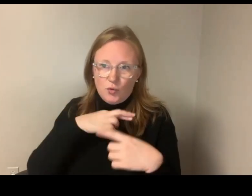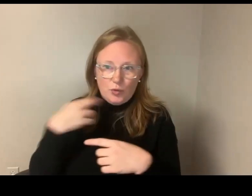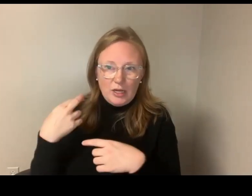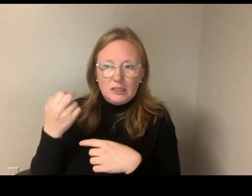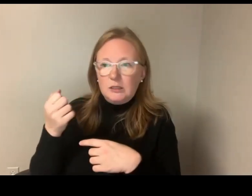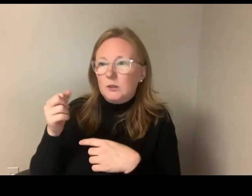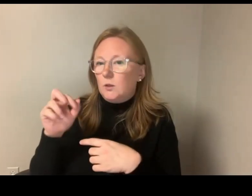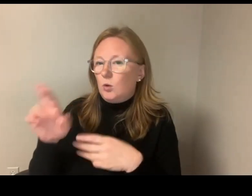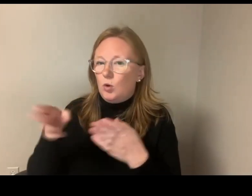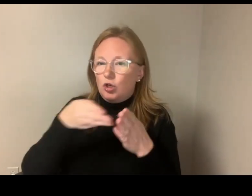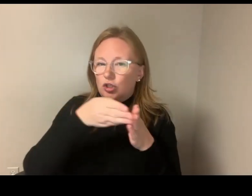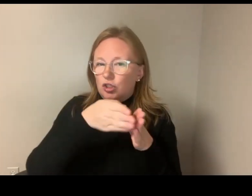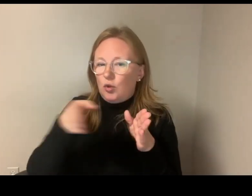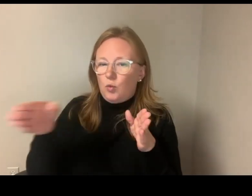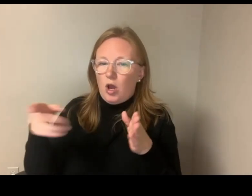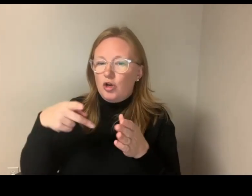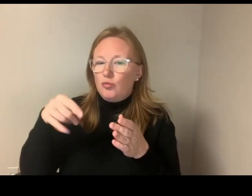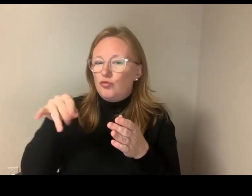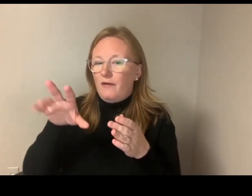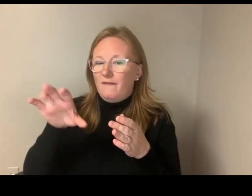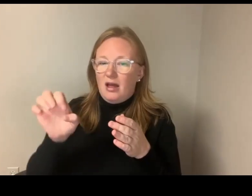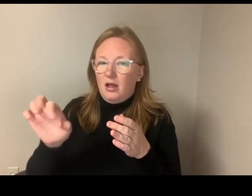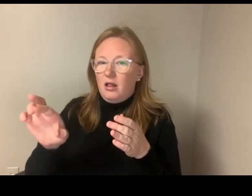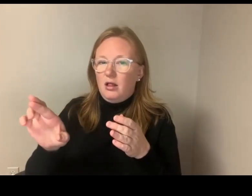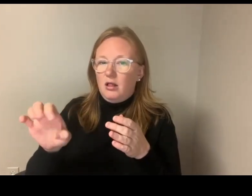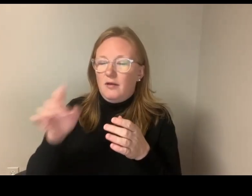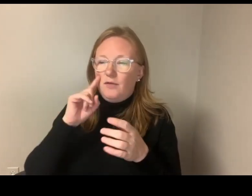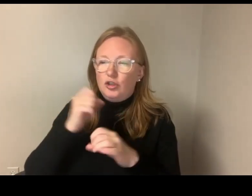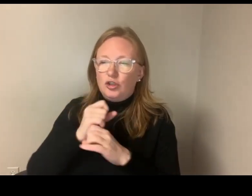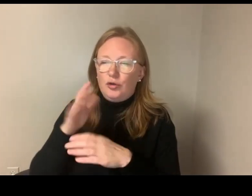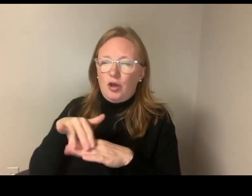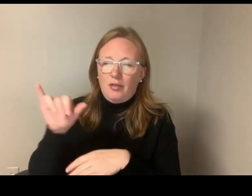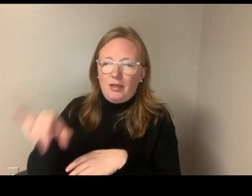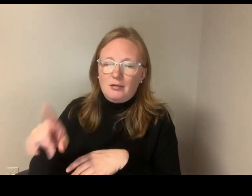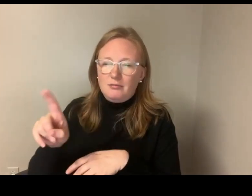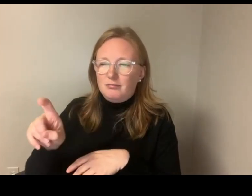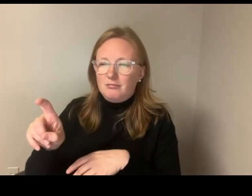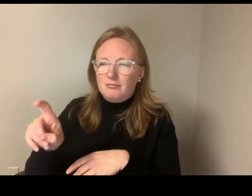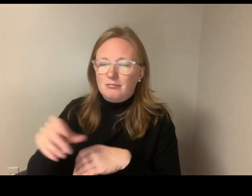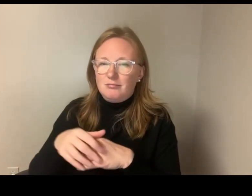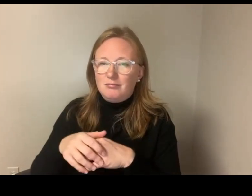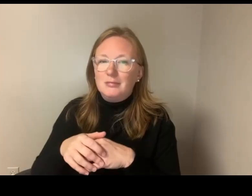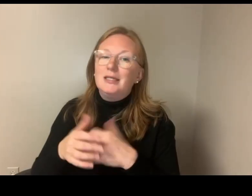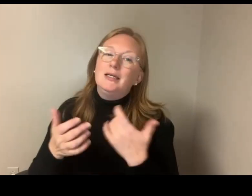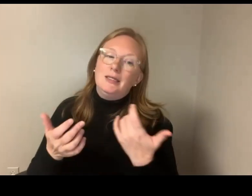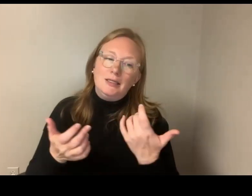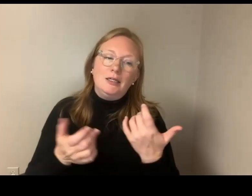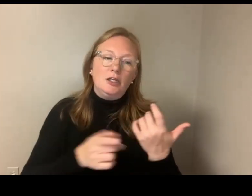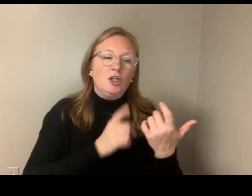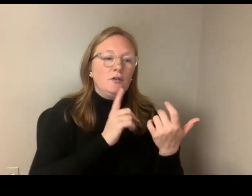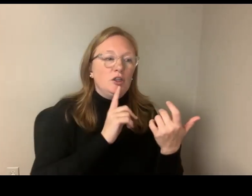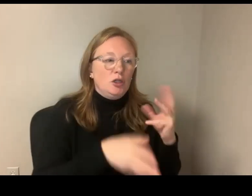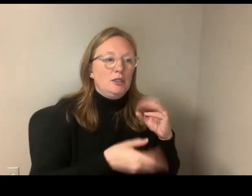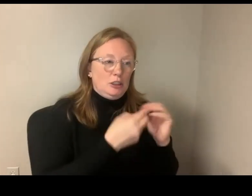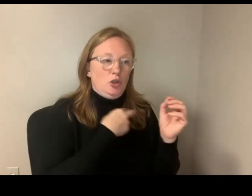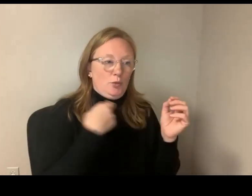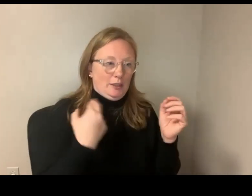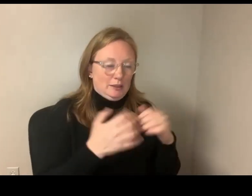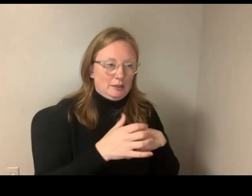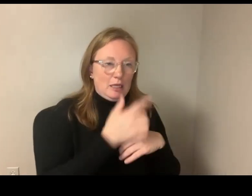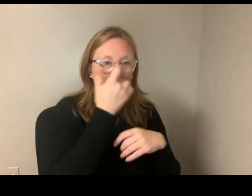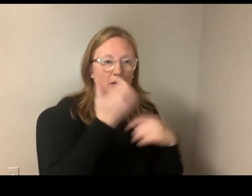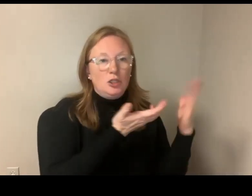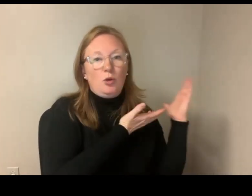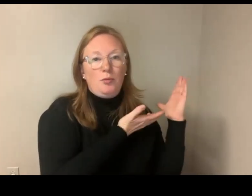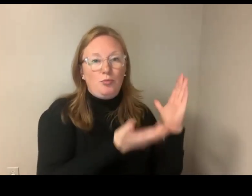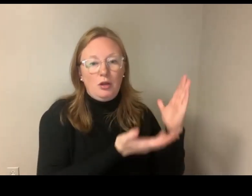a wider profile to do security on? Yeah, there's definitely additional risks as we're